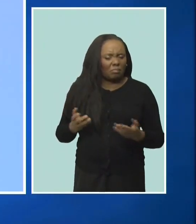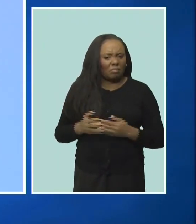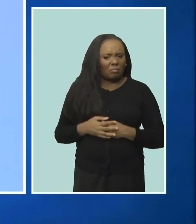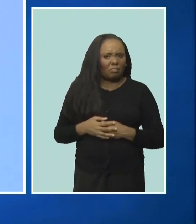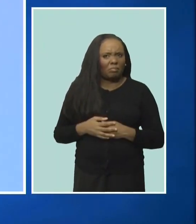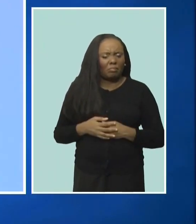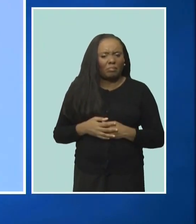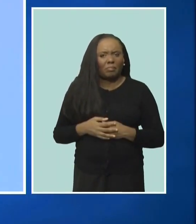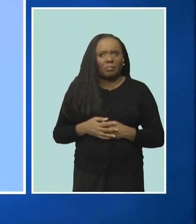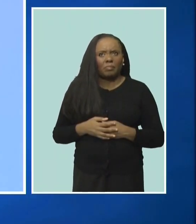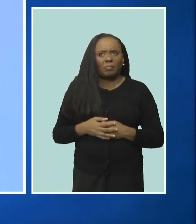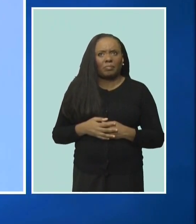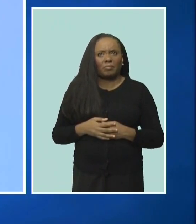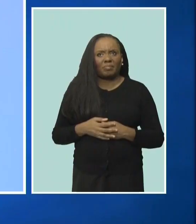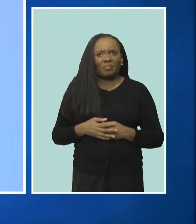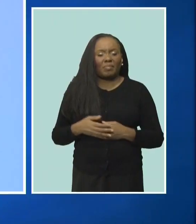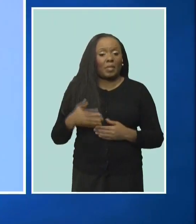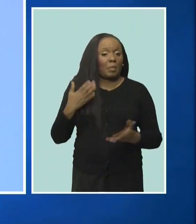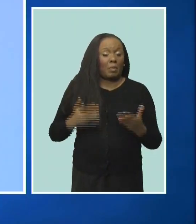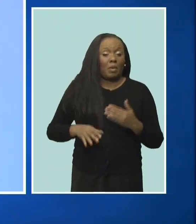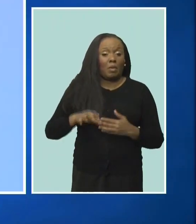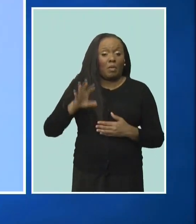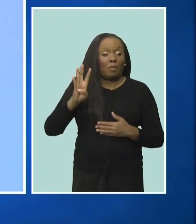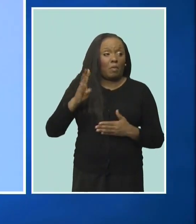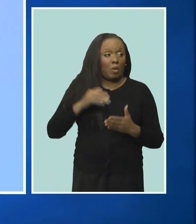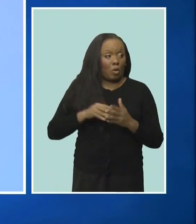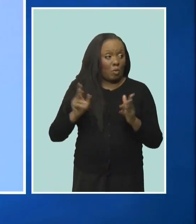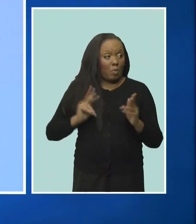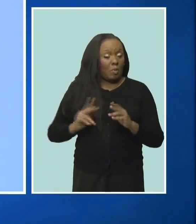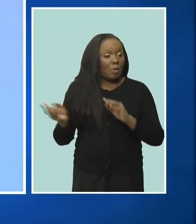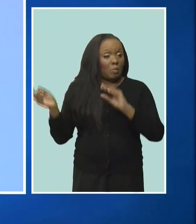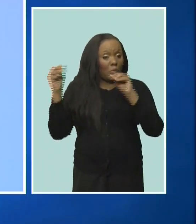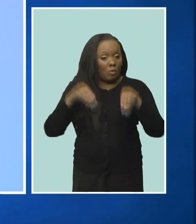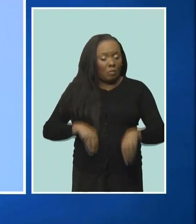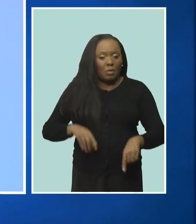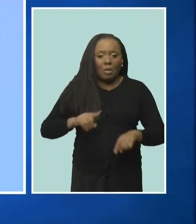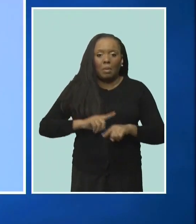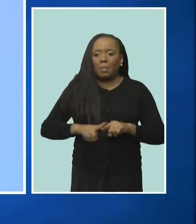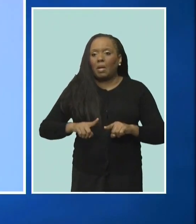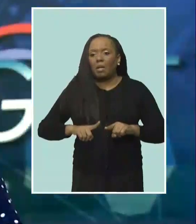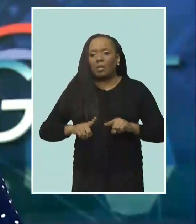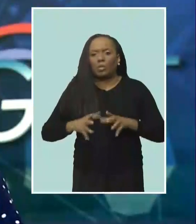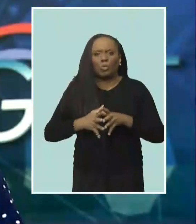have tremendous, it might be 4,000 people, but the contribution is amazing.